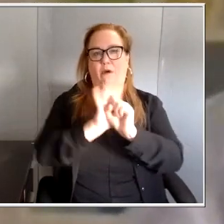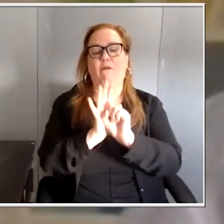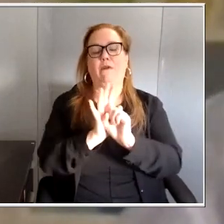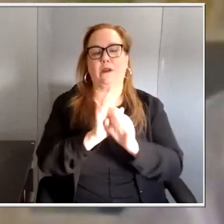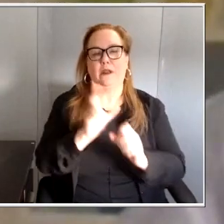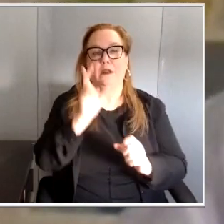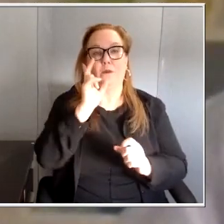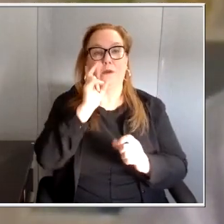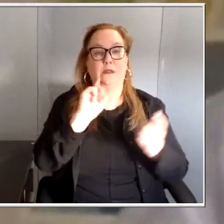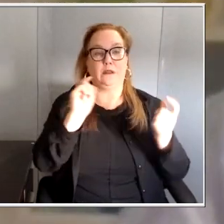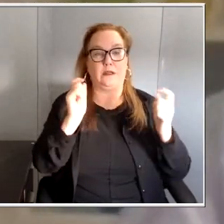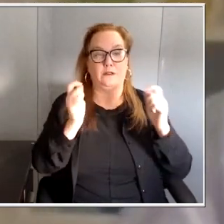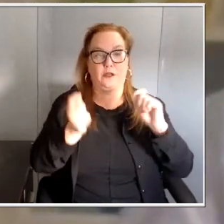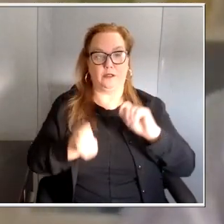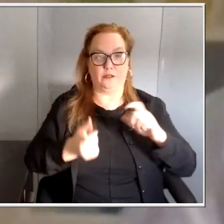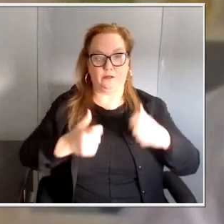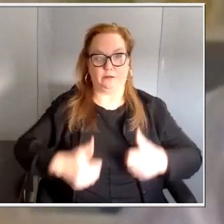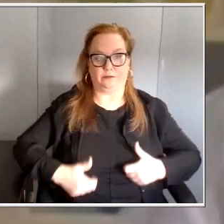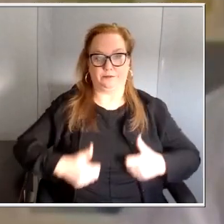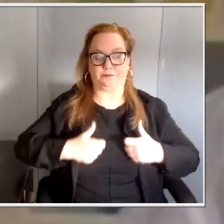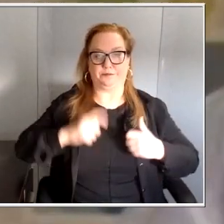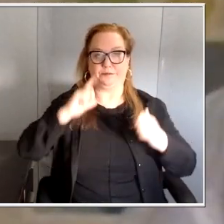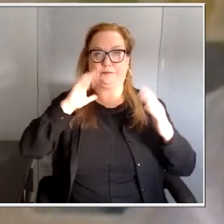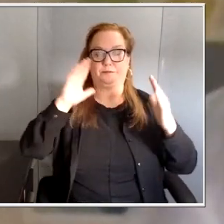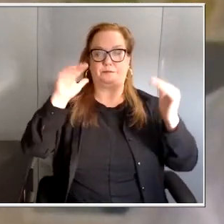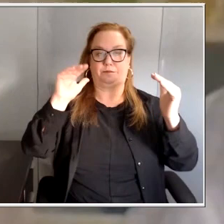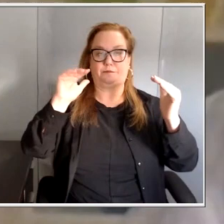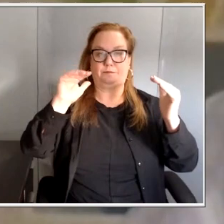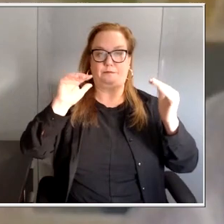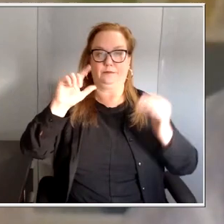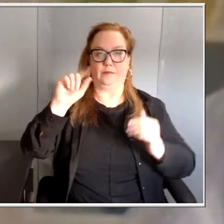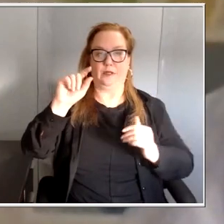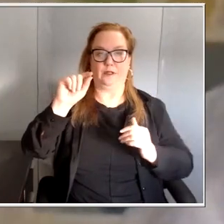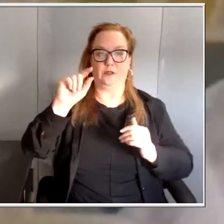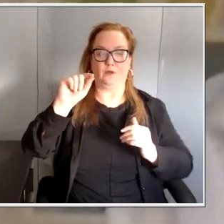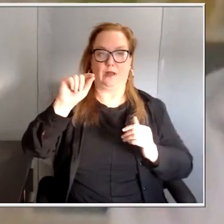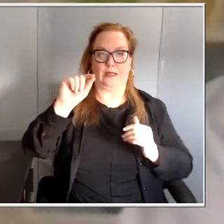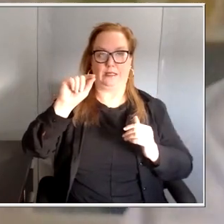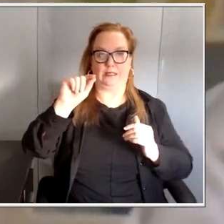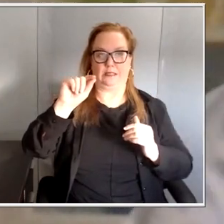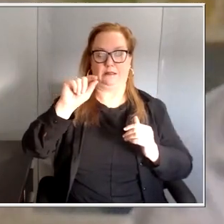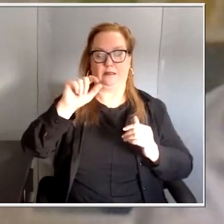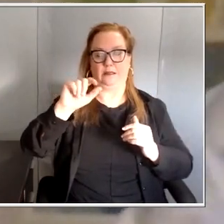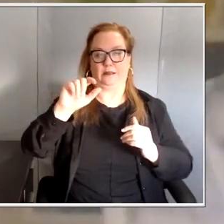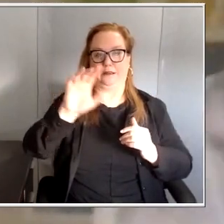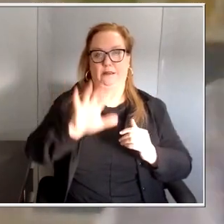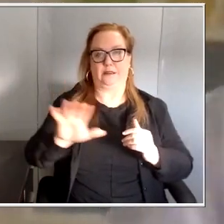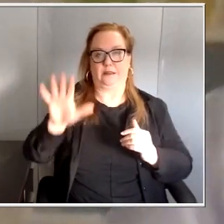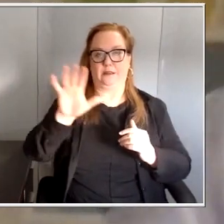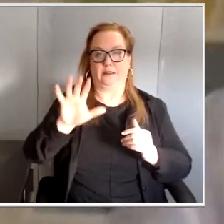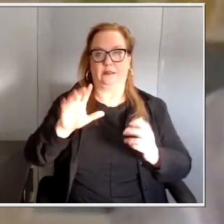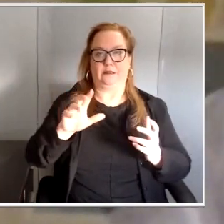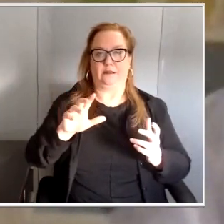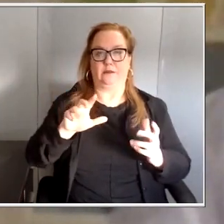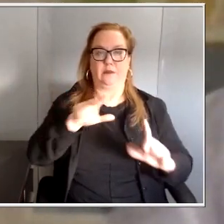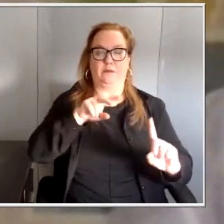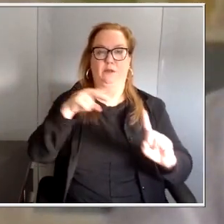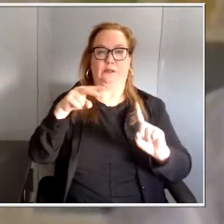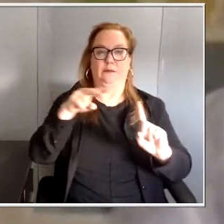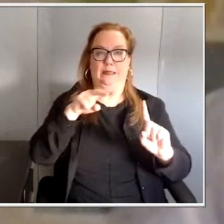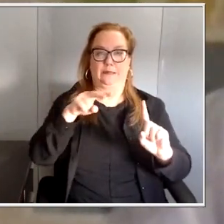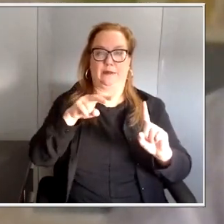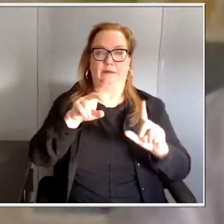that changing life expectancy, particularly in the upper 20-year-olds. From the standpoint of just having